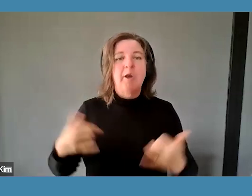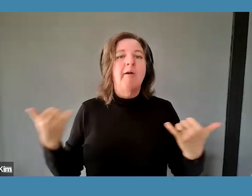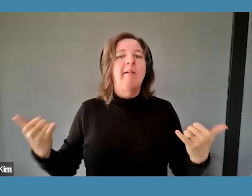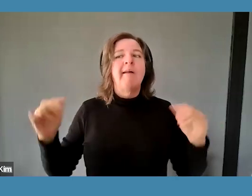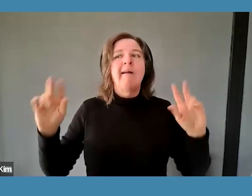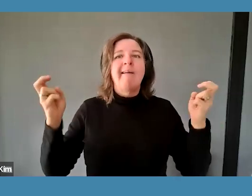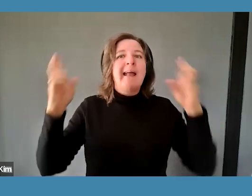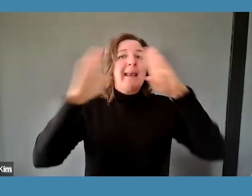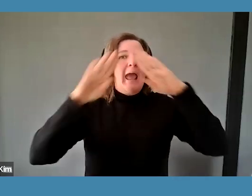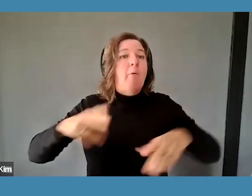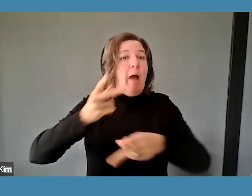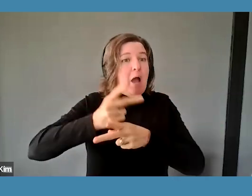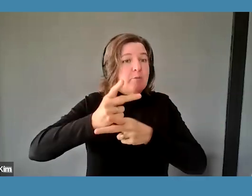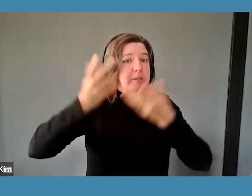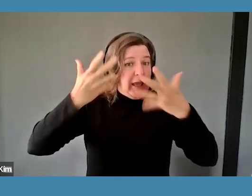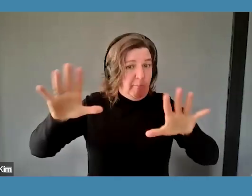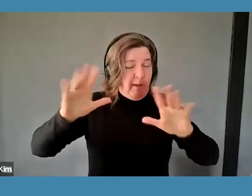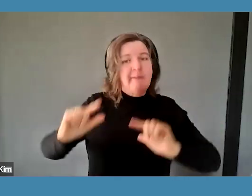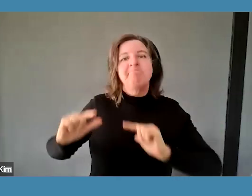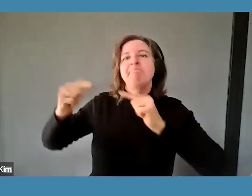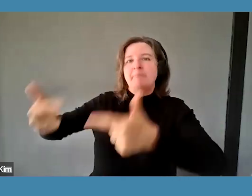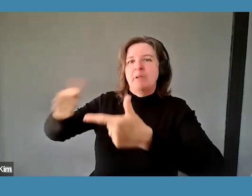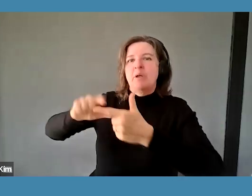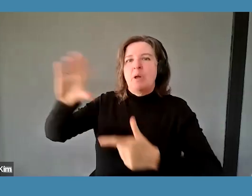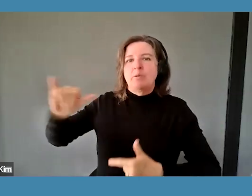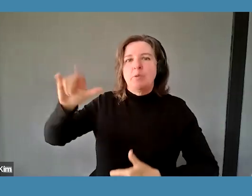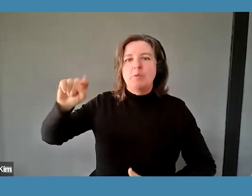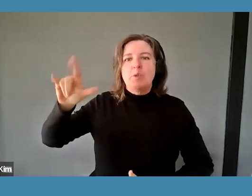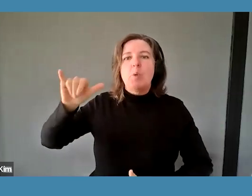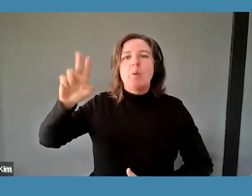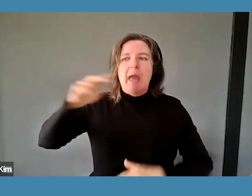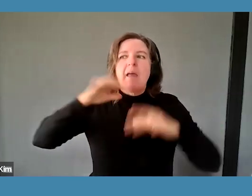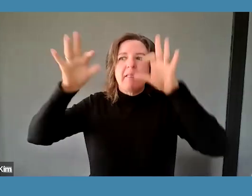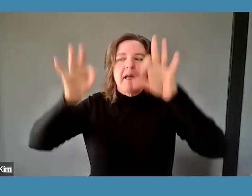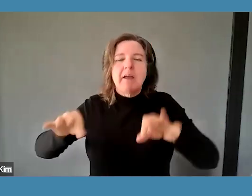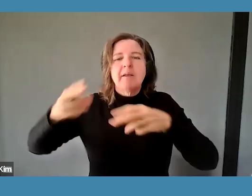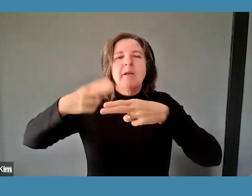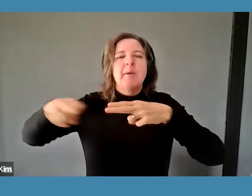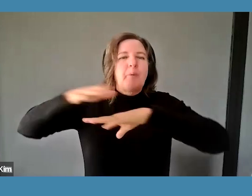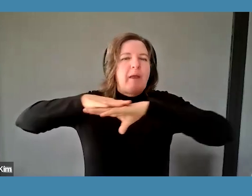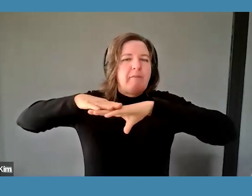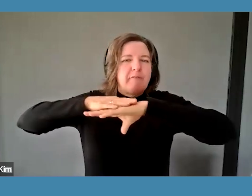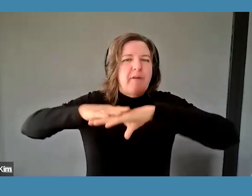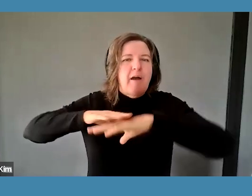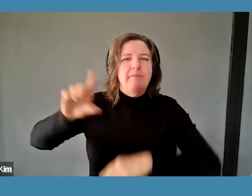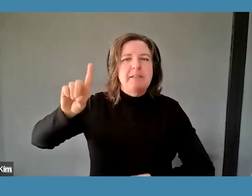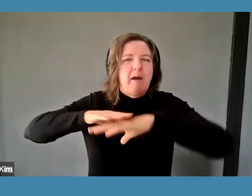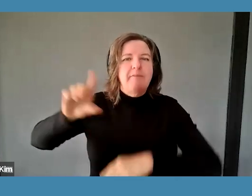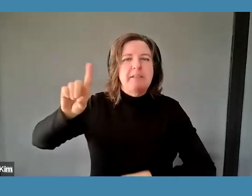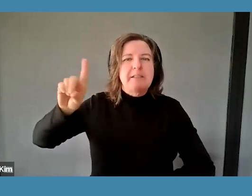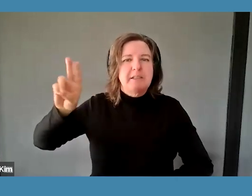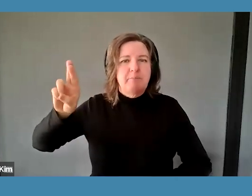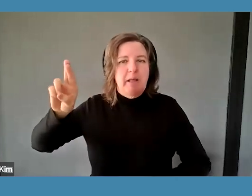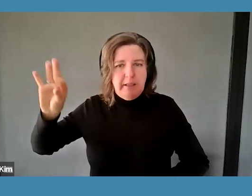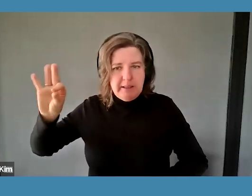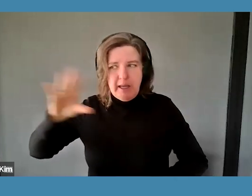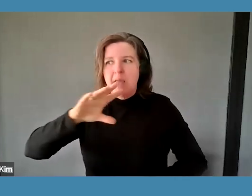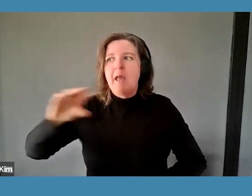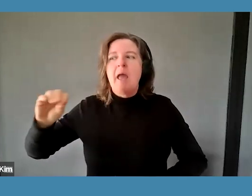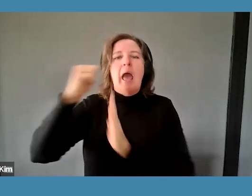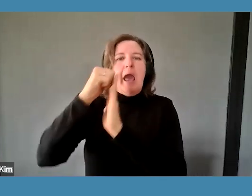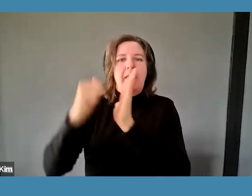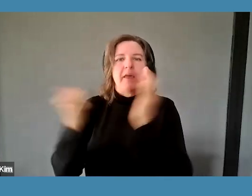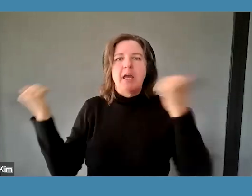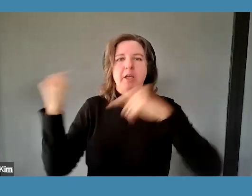by providing a brief overview of Disability Rights Florida and the agenda for today's webinar. Hi